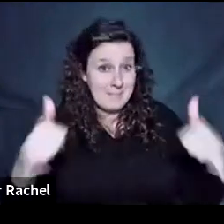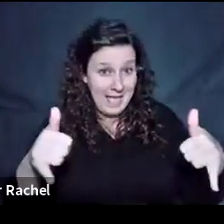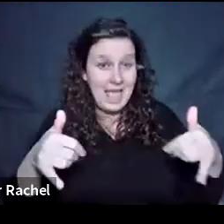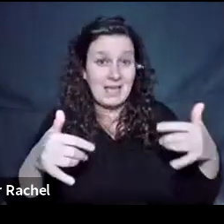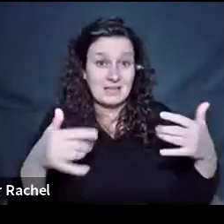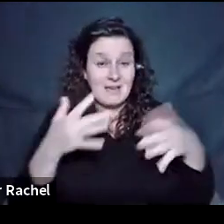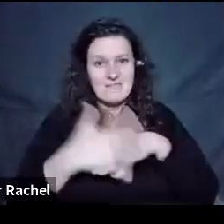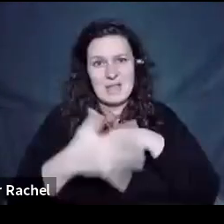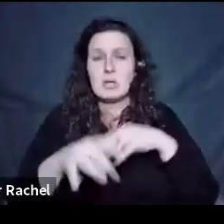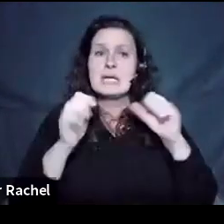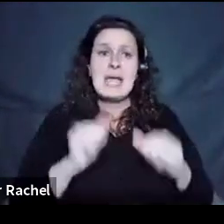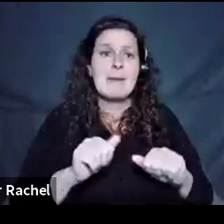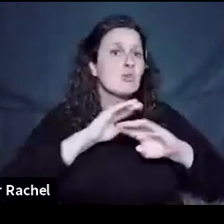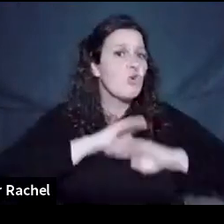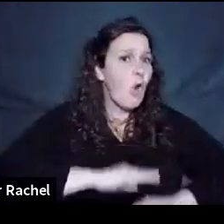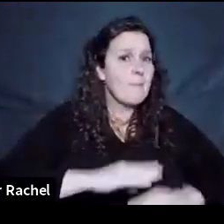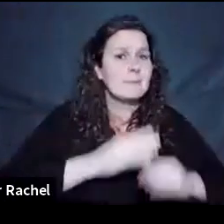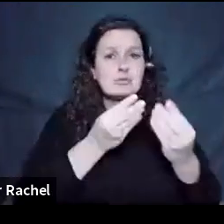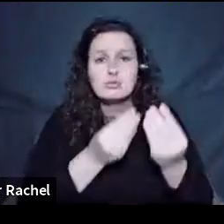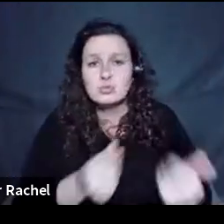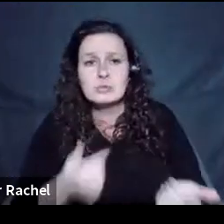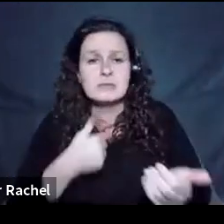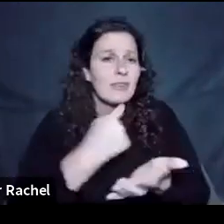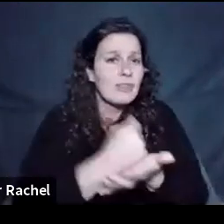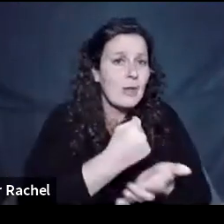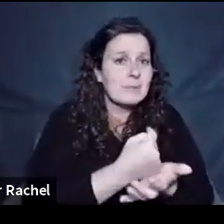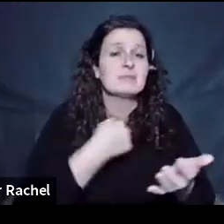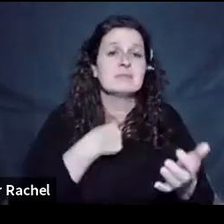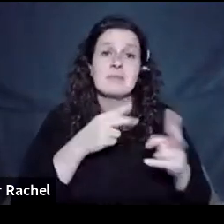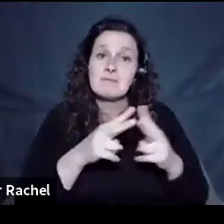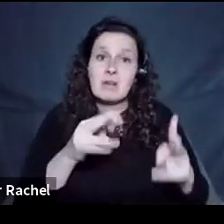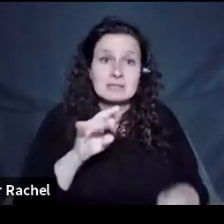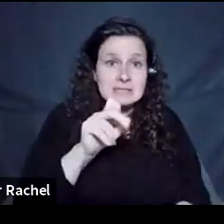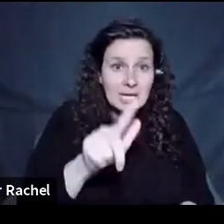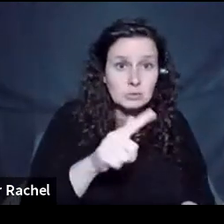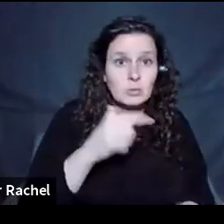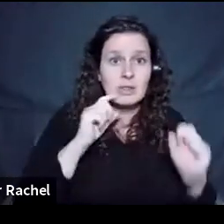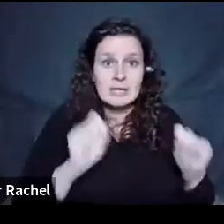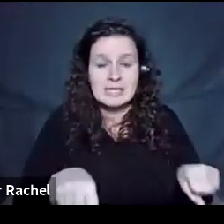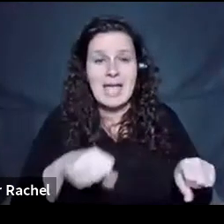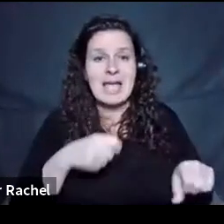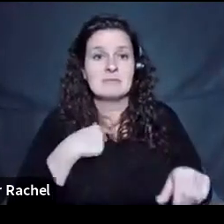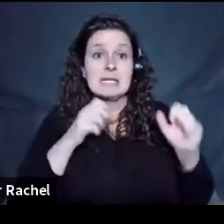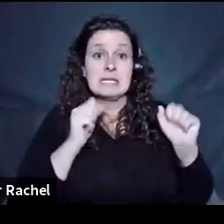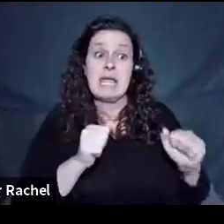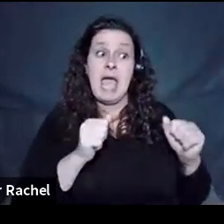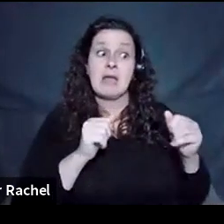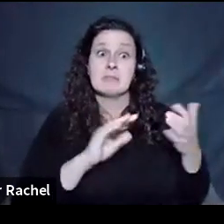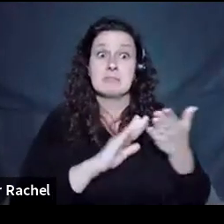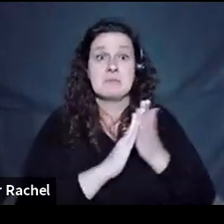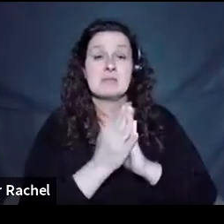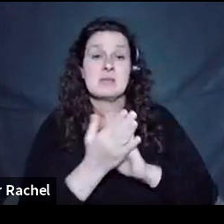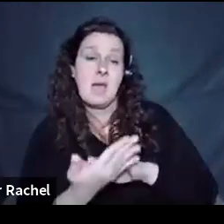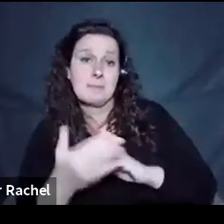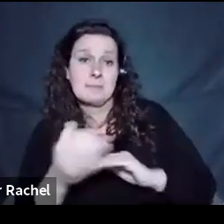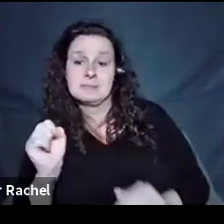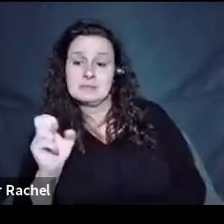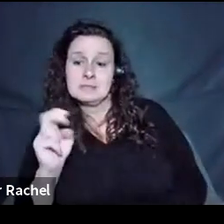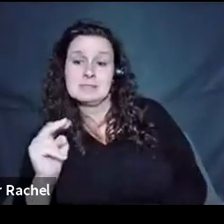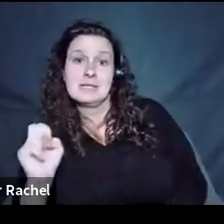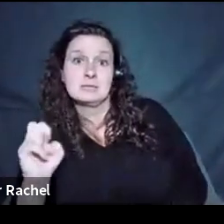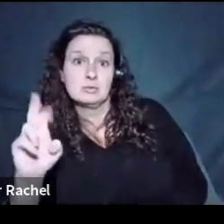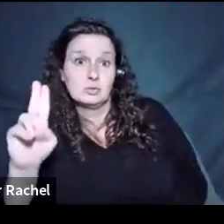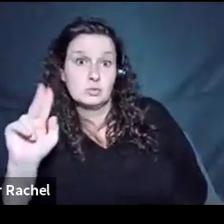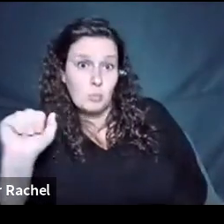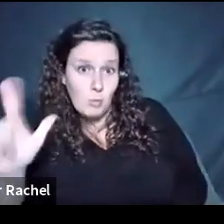and soothing and therapeutic. It can also be very sexual. It can tease into sensual as well as painful, depending on